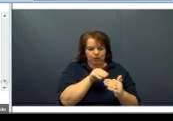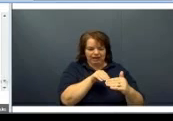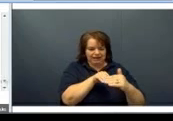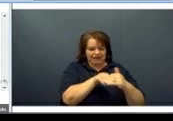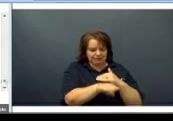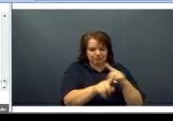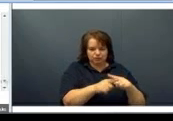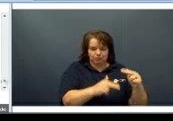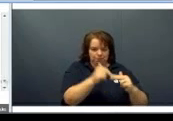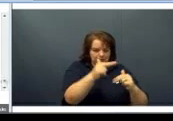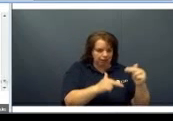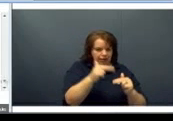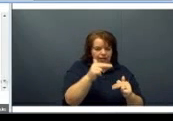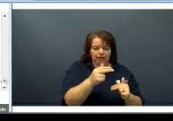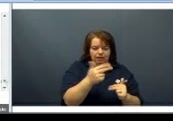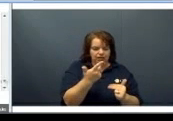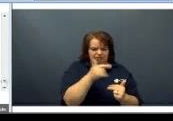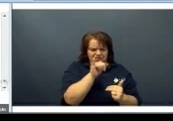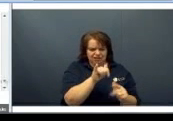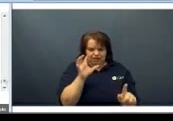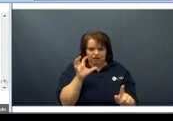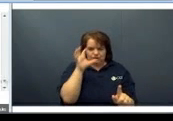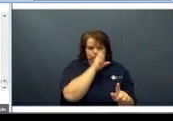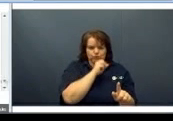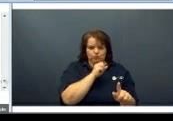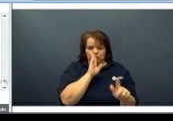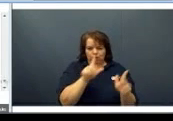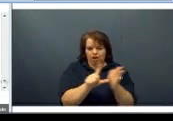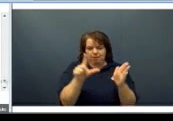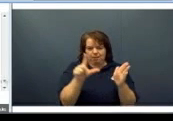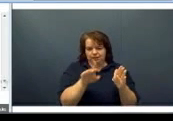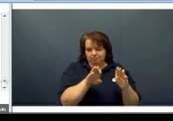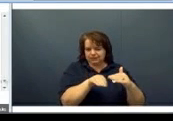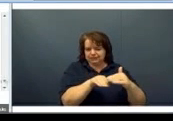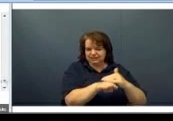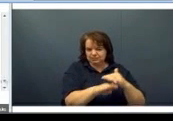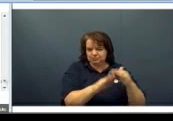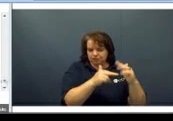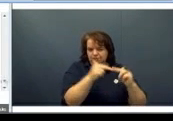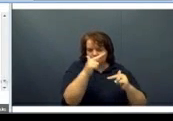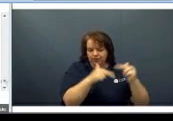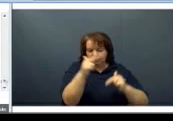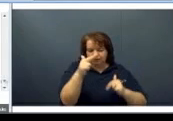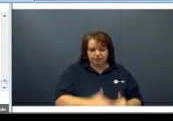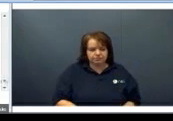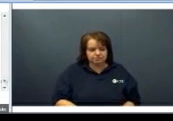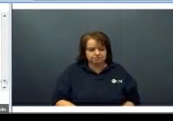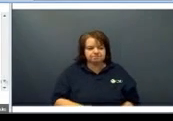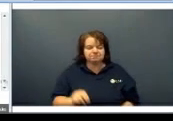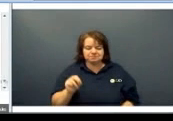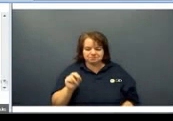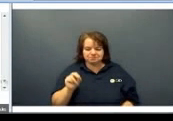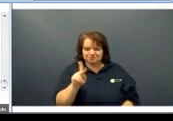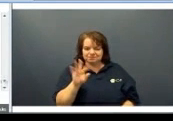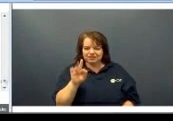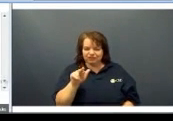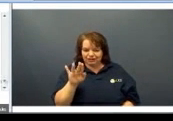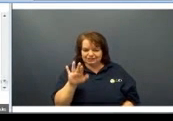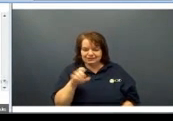for accessibility to a building or those type of. It should be assumed that is going to be accessible.